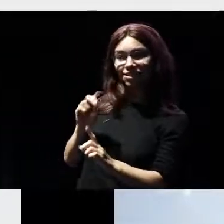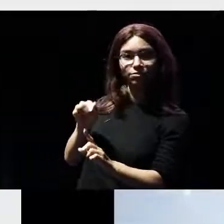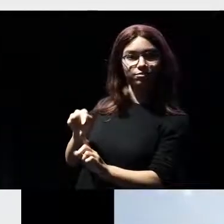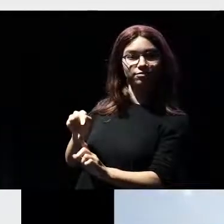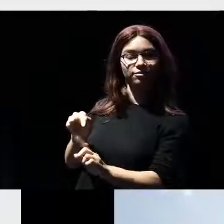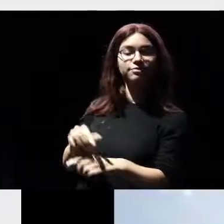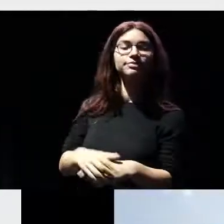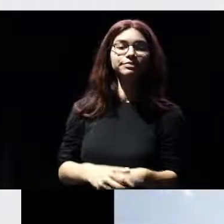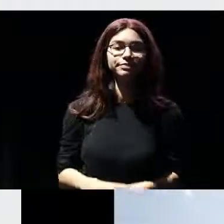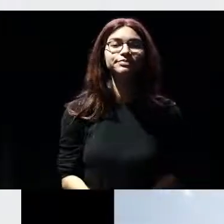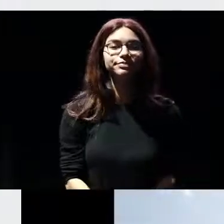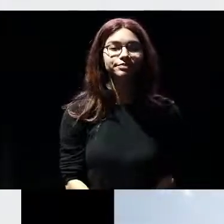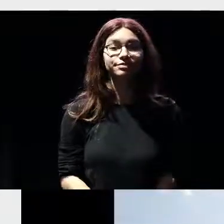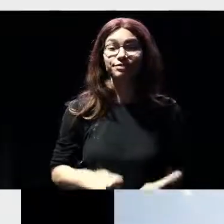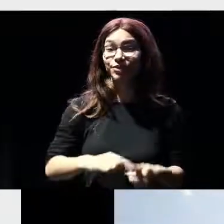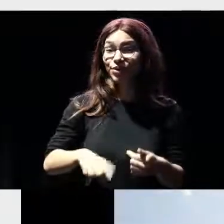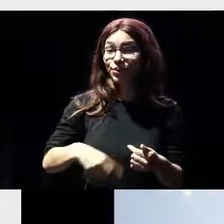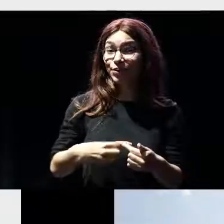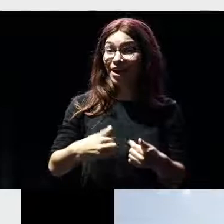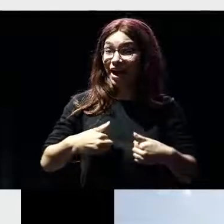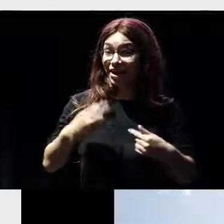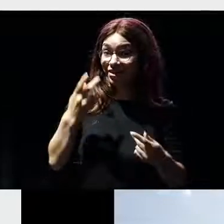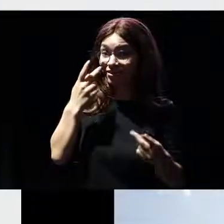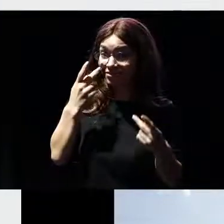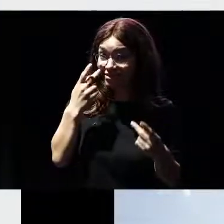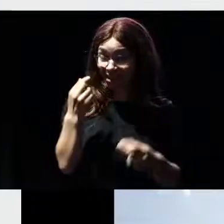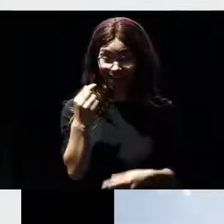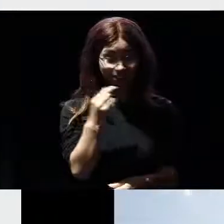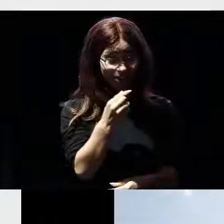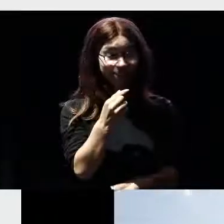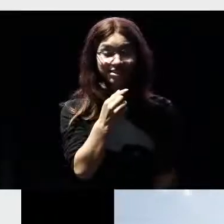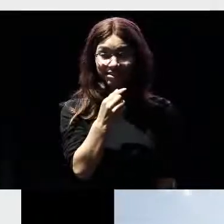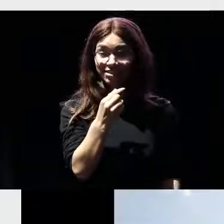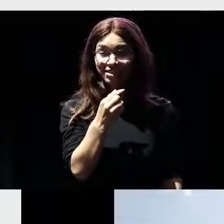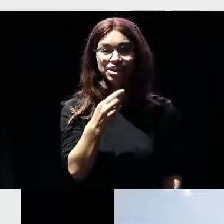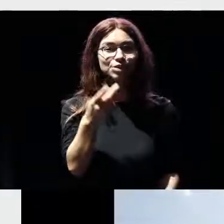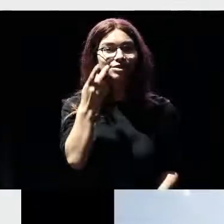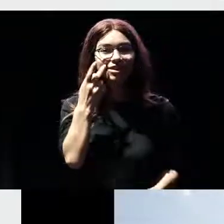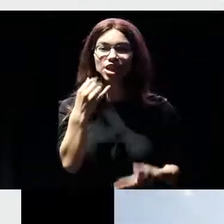When I went to the Arctic Circle to visit the